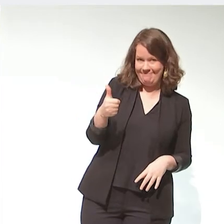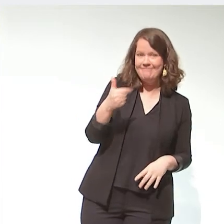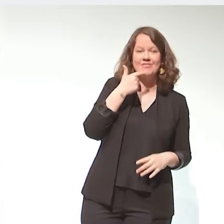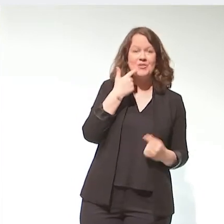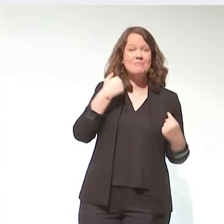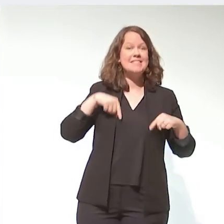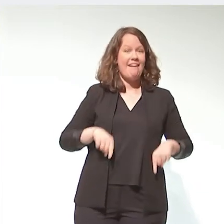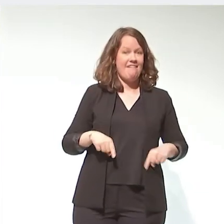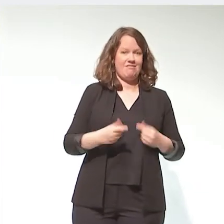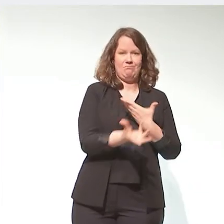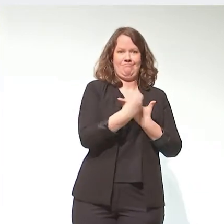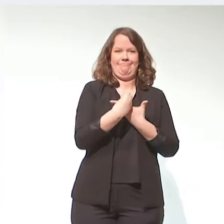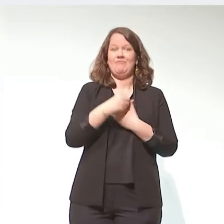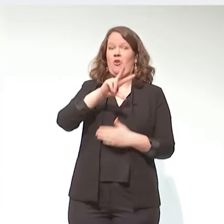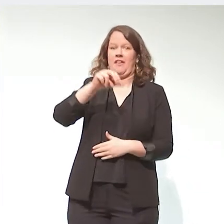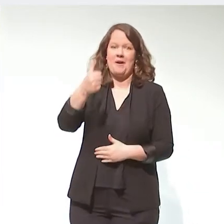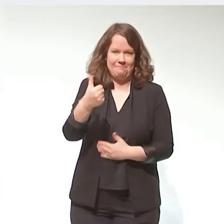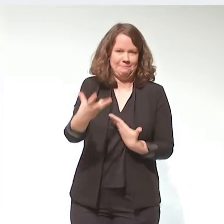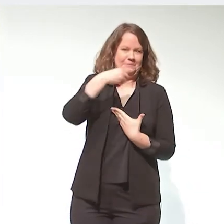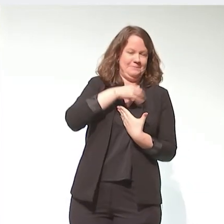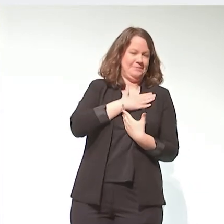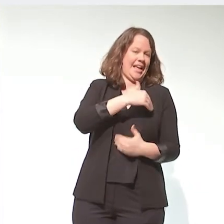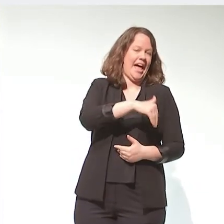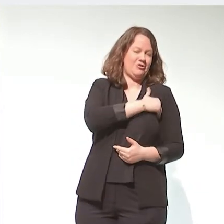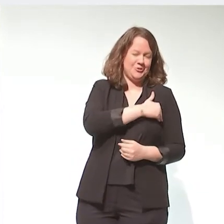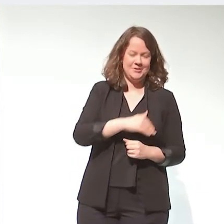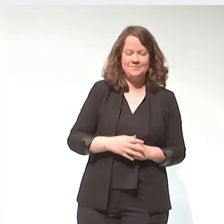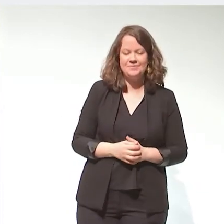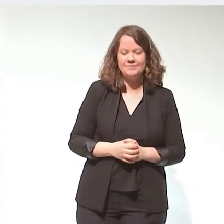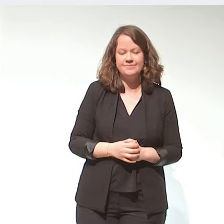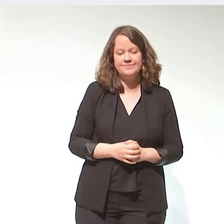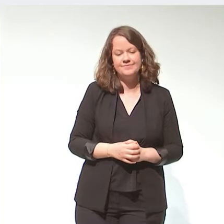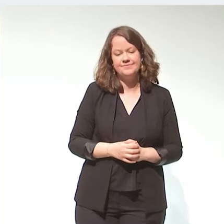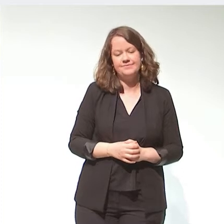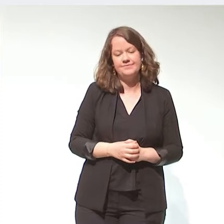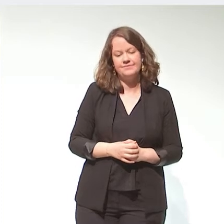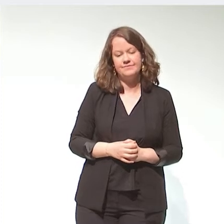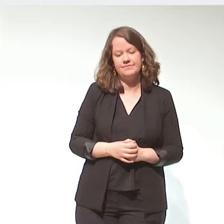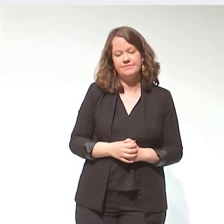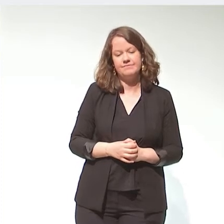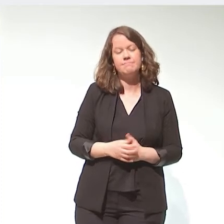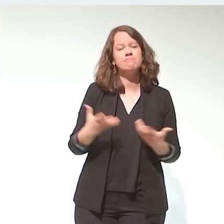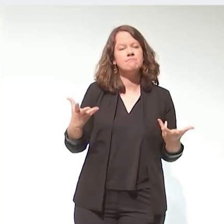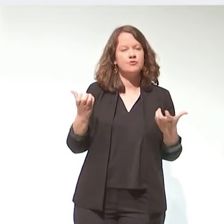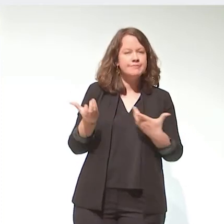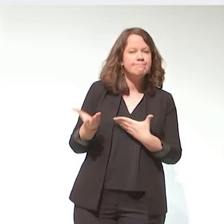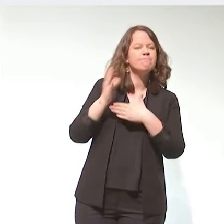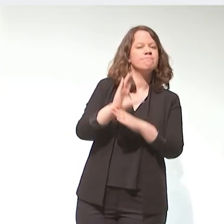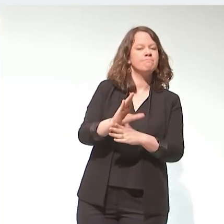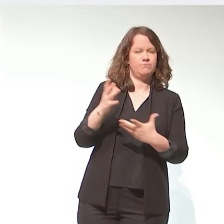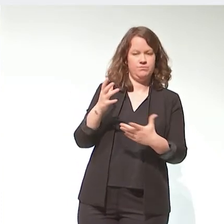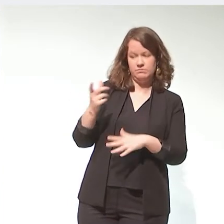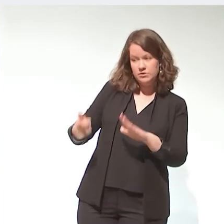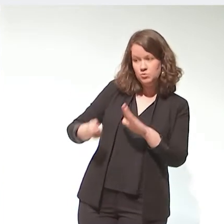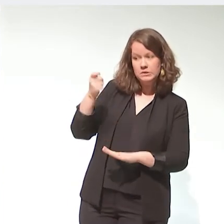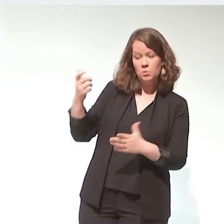I would like to talk to you about inclusive education impact on social inclusion. And I will refer to a